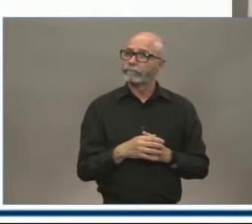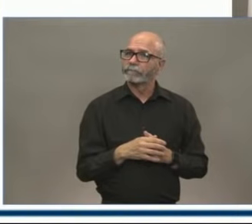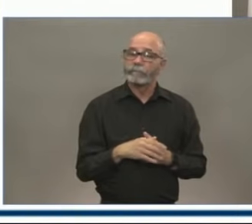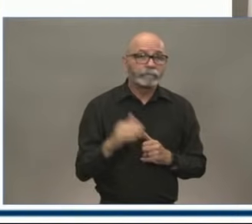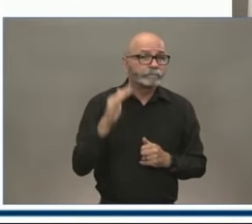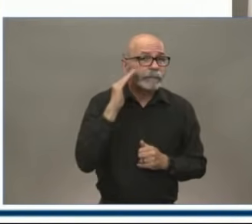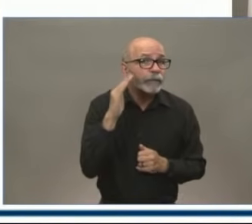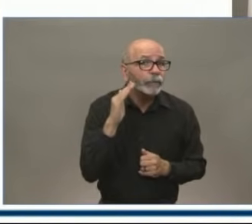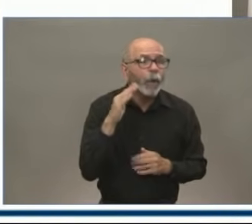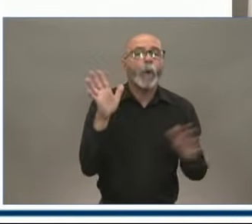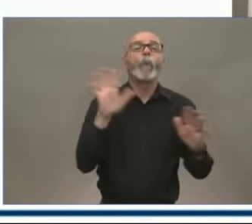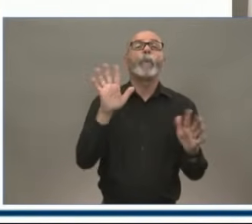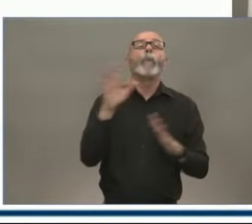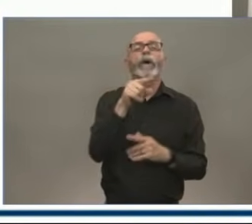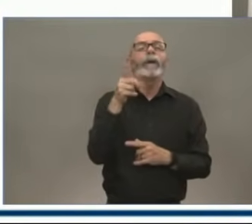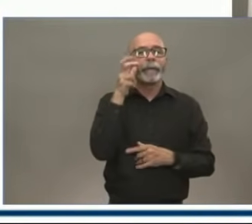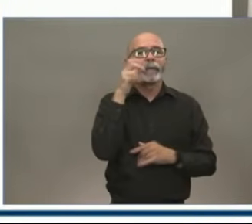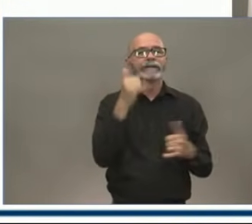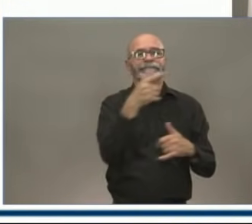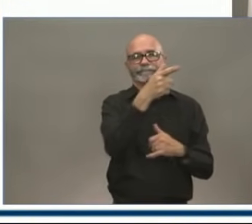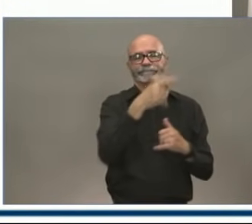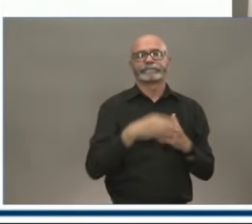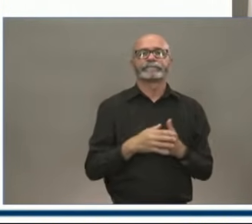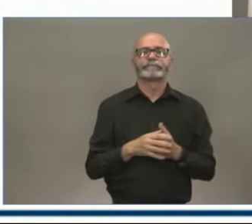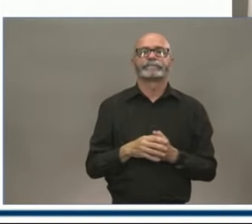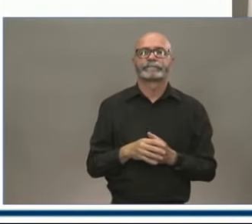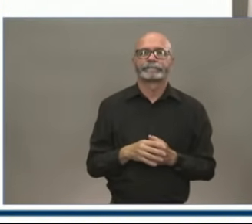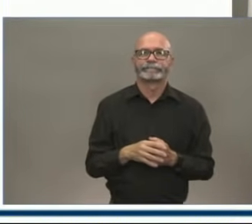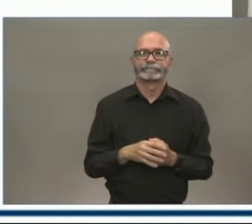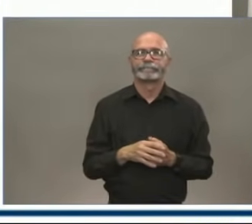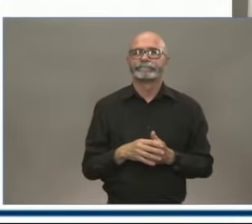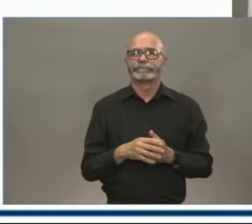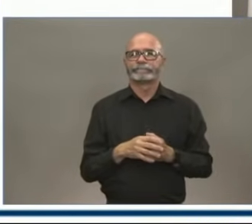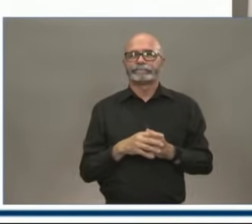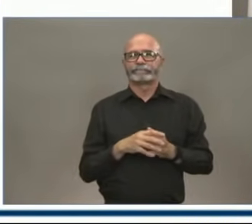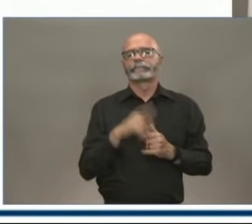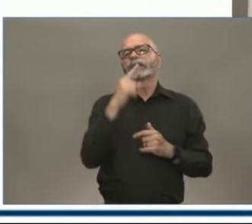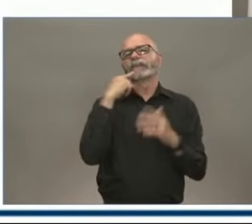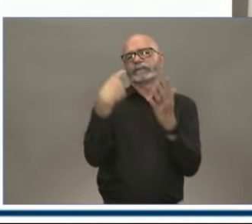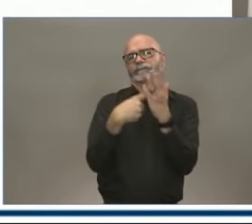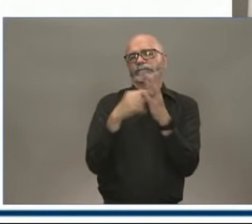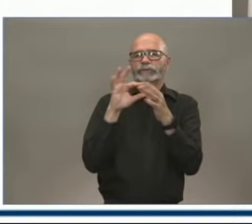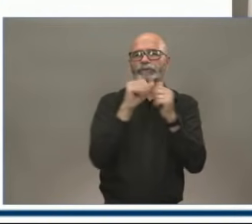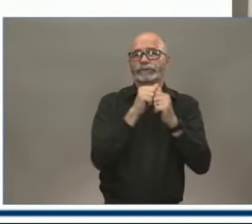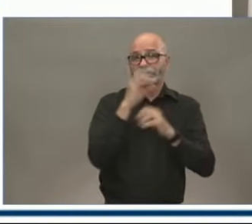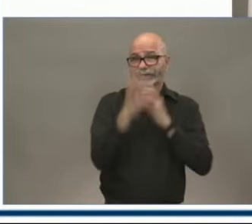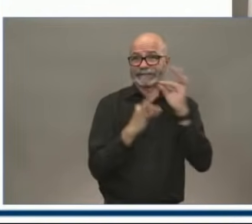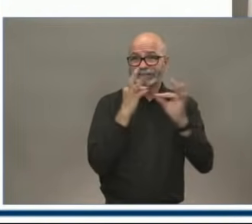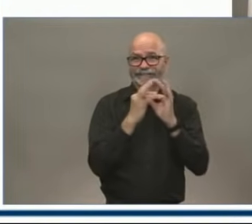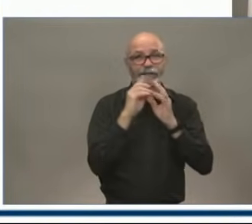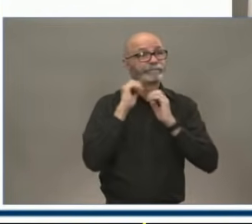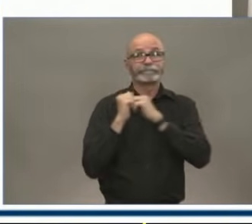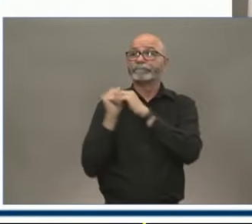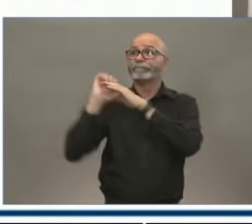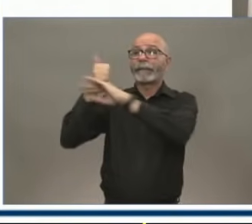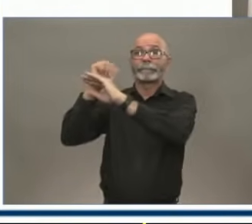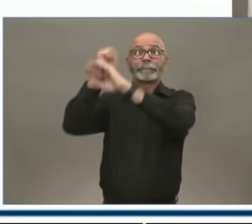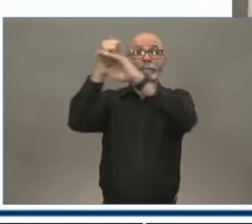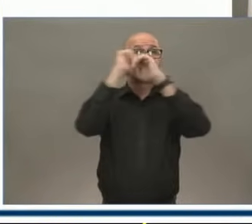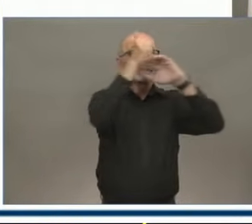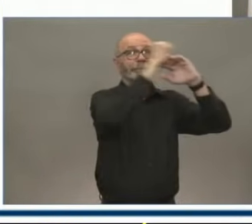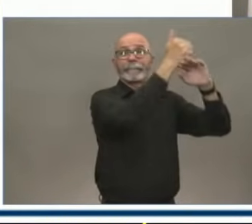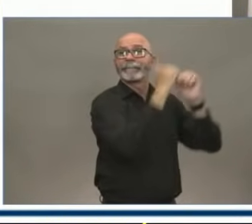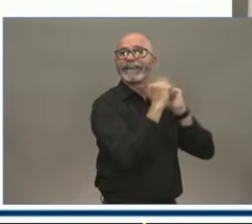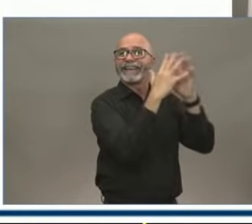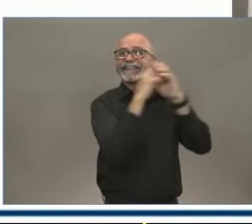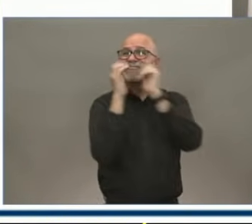Jesse, are you Thanks. I guess this question is regarding the testing strategy. We're seeing these pop-ups emerge outside of